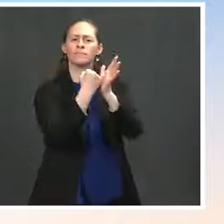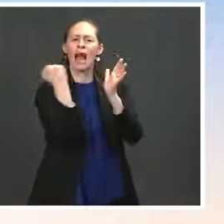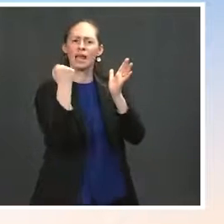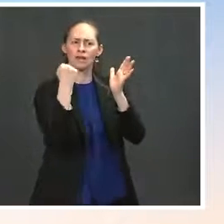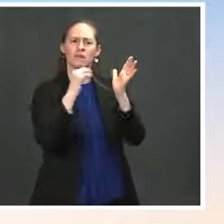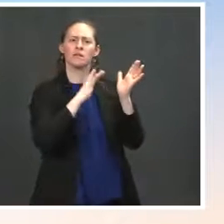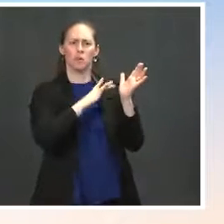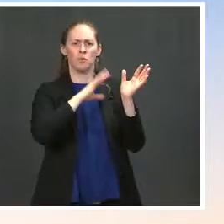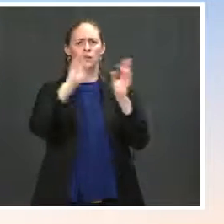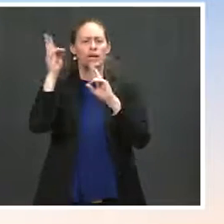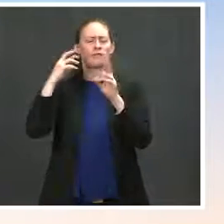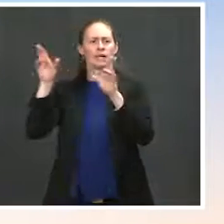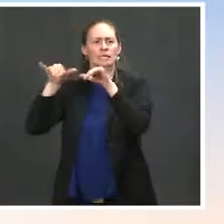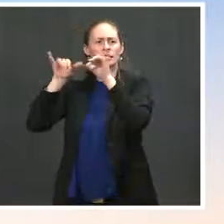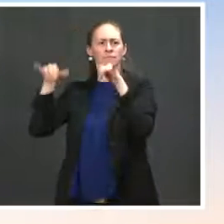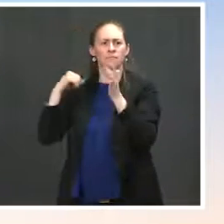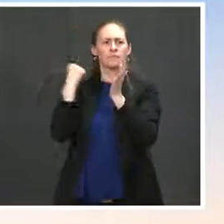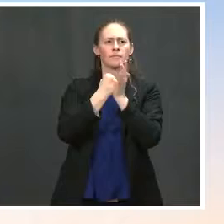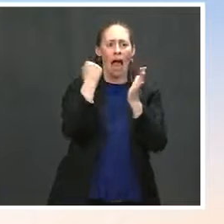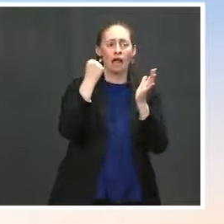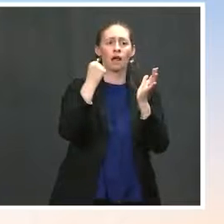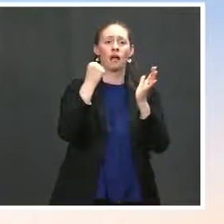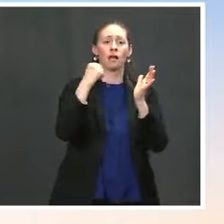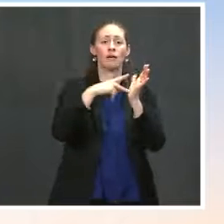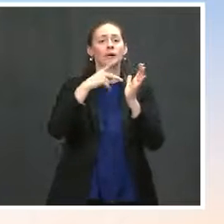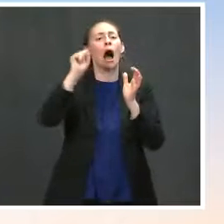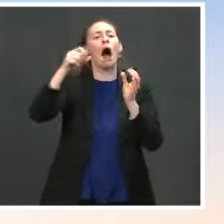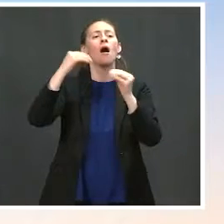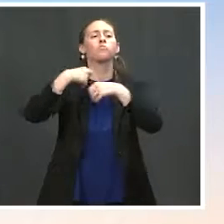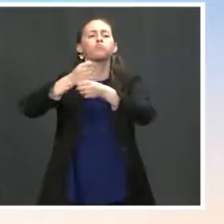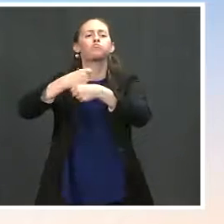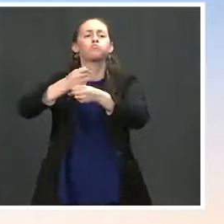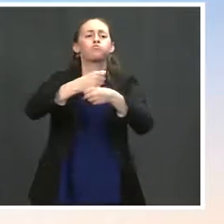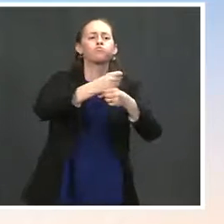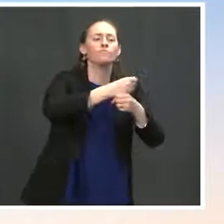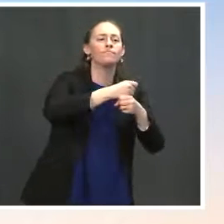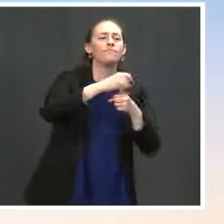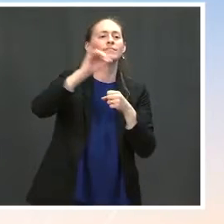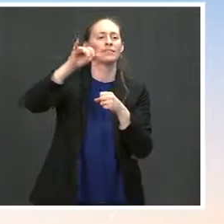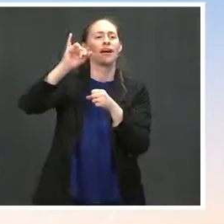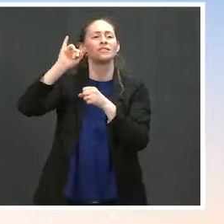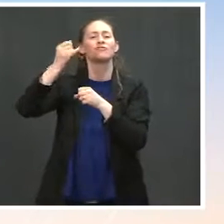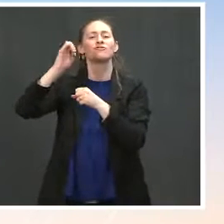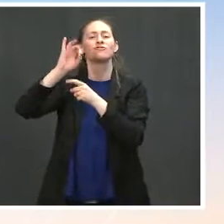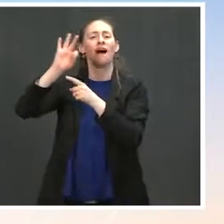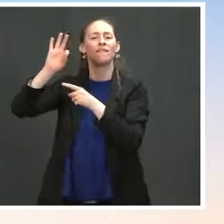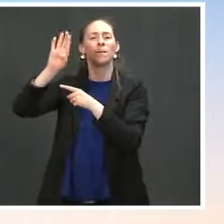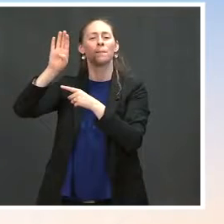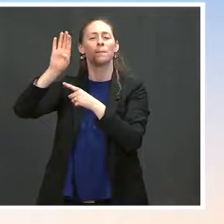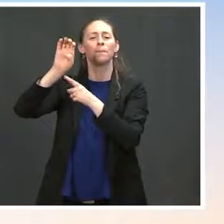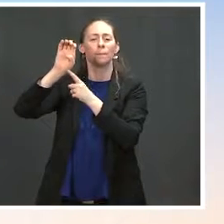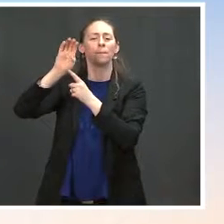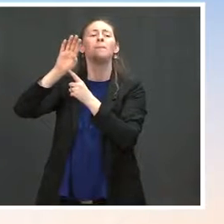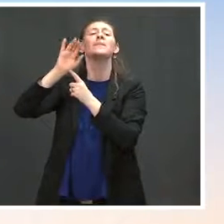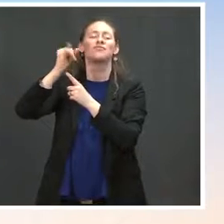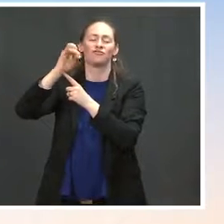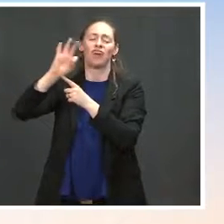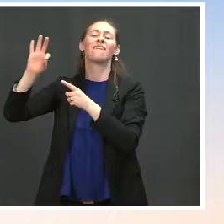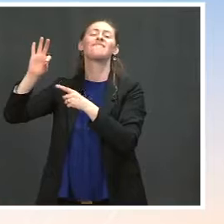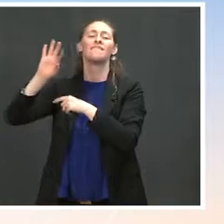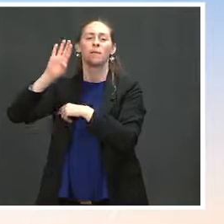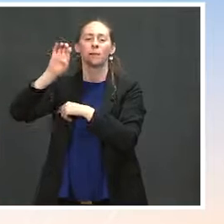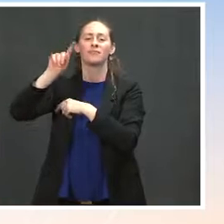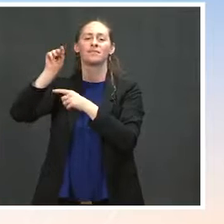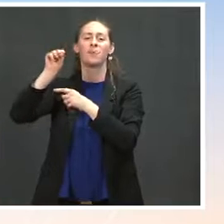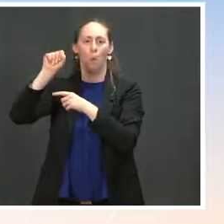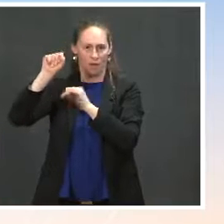that will make more money than Jeff Bezos pretty quickly. It's going to be a big deal. Green hydrogen, there are a whole